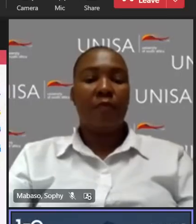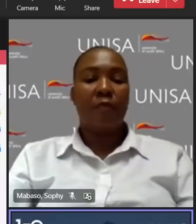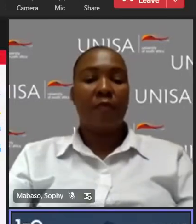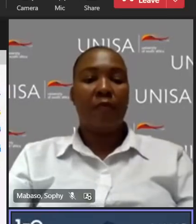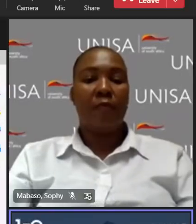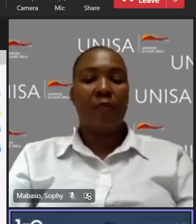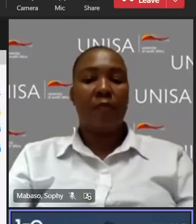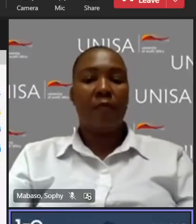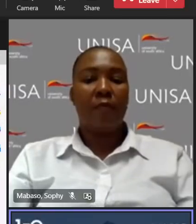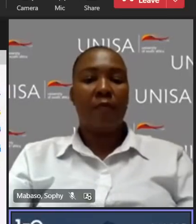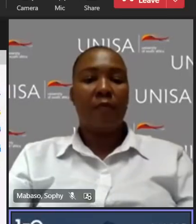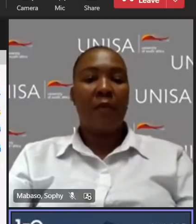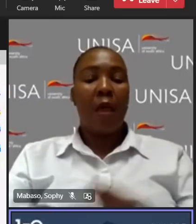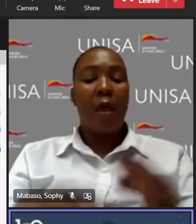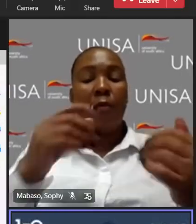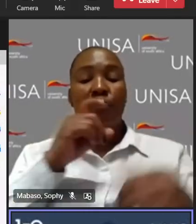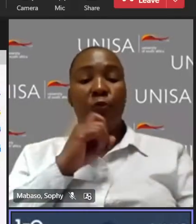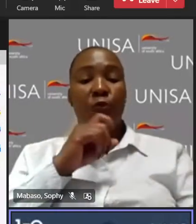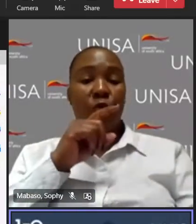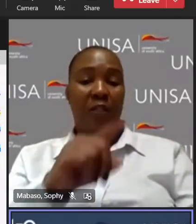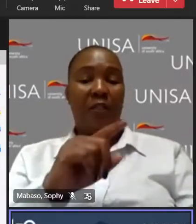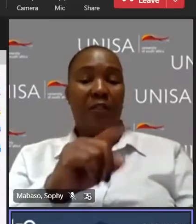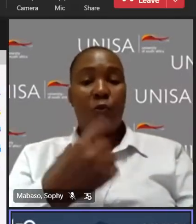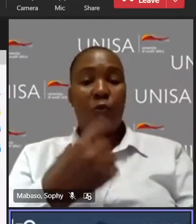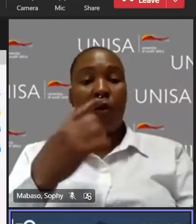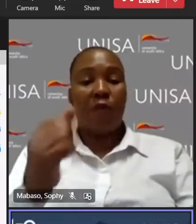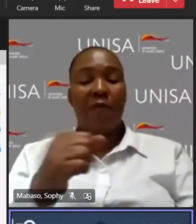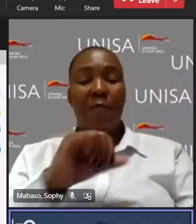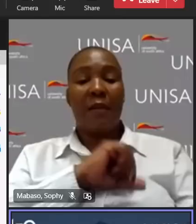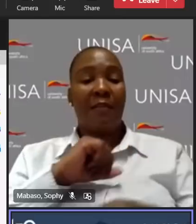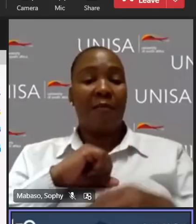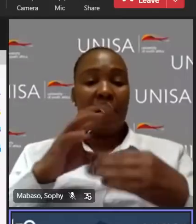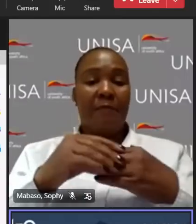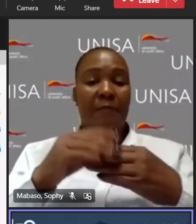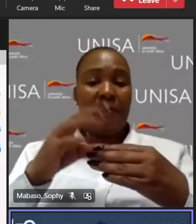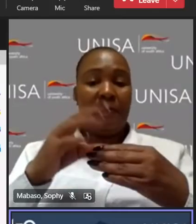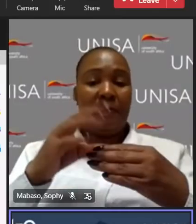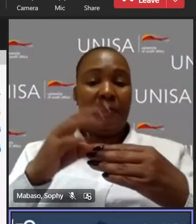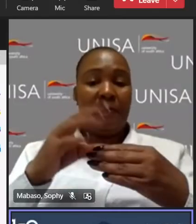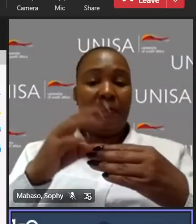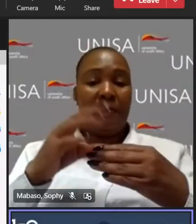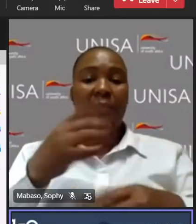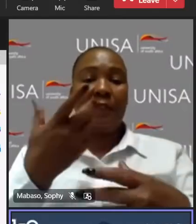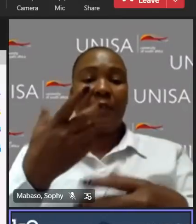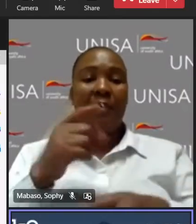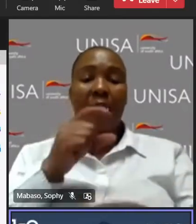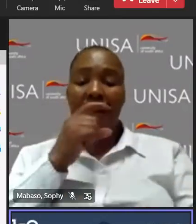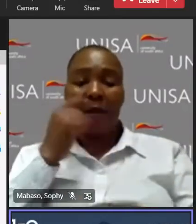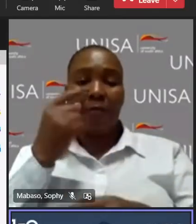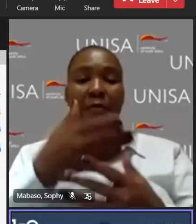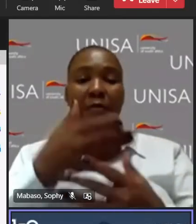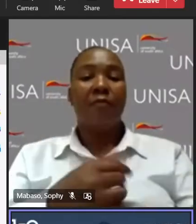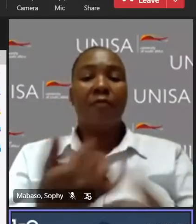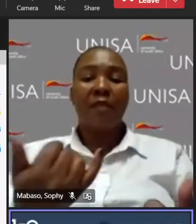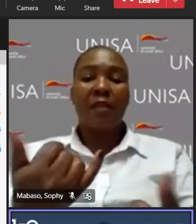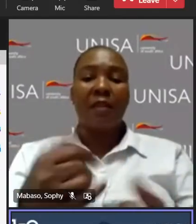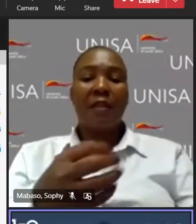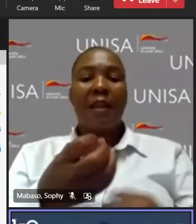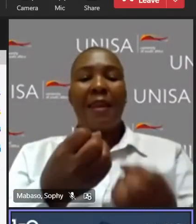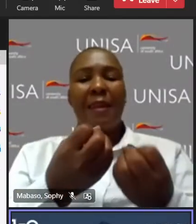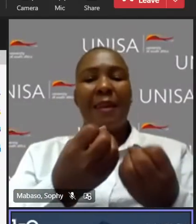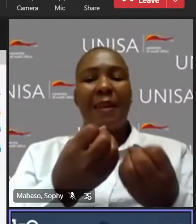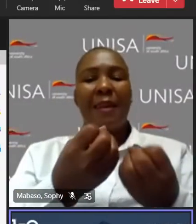as I'm not currently registered in there, thus I don't have access to MyUnisa. So there are a number of